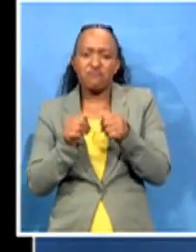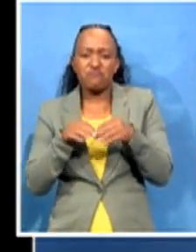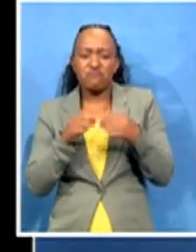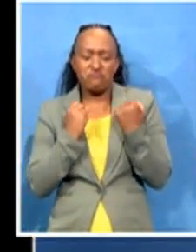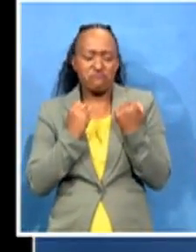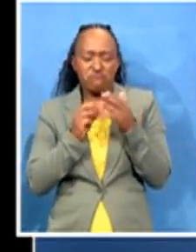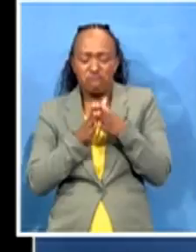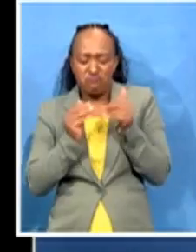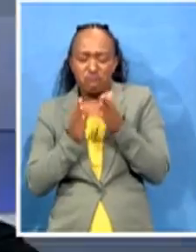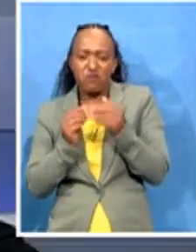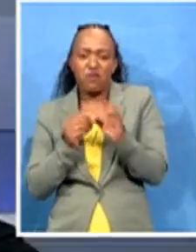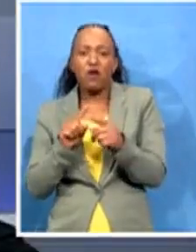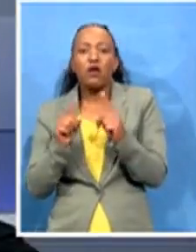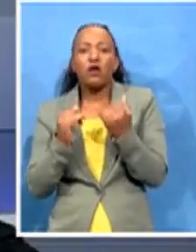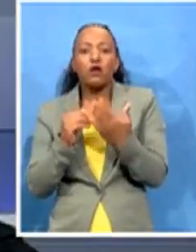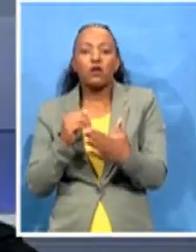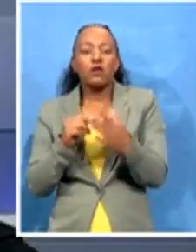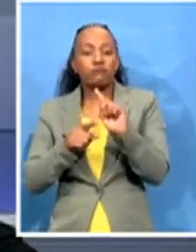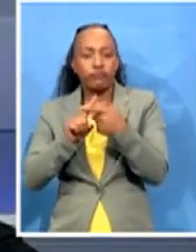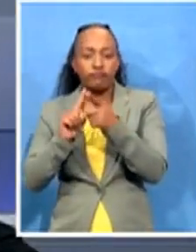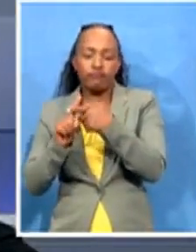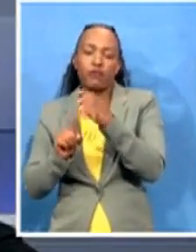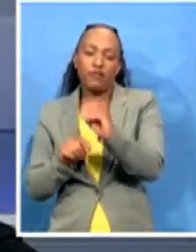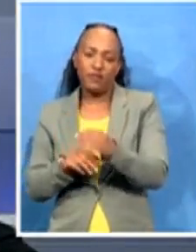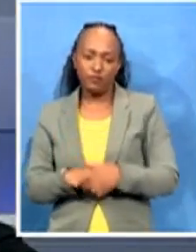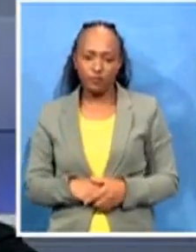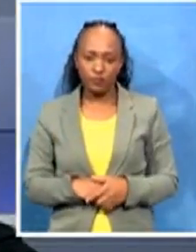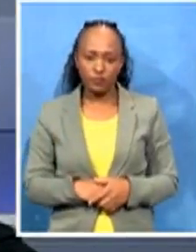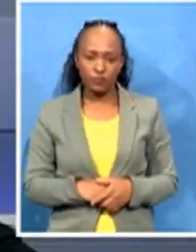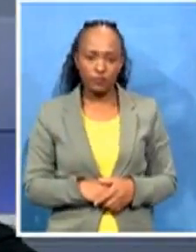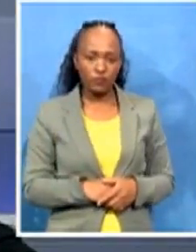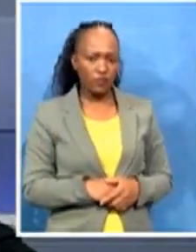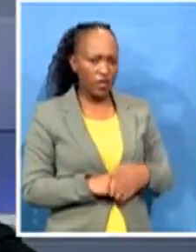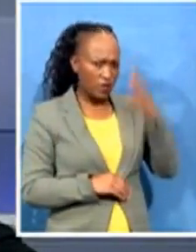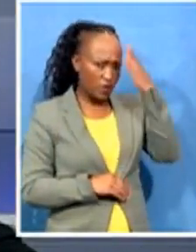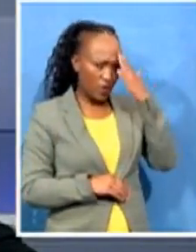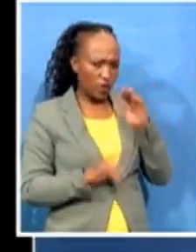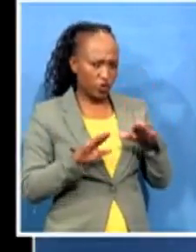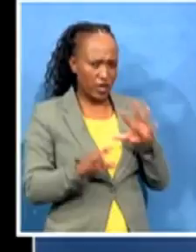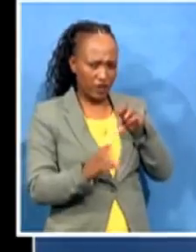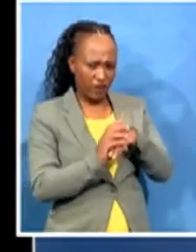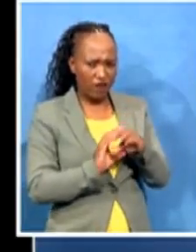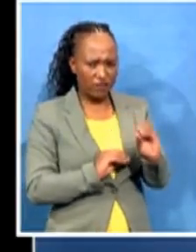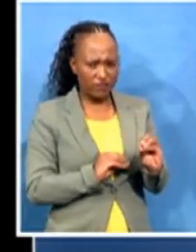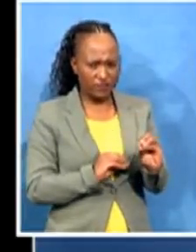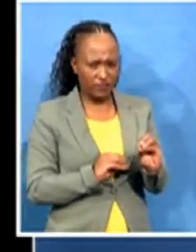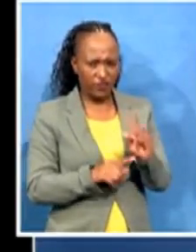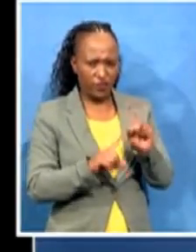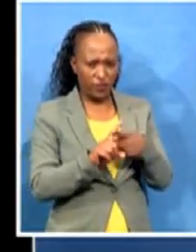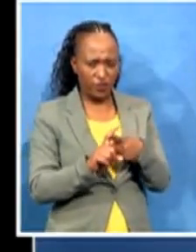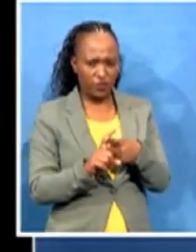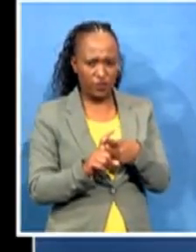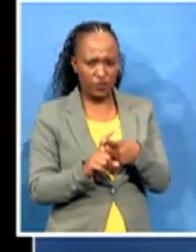crashes. Do we know if any children were involved in this crash? The exact